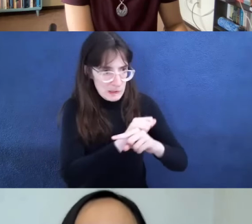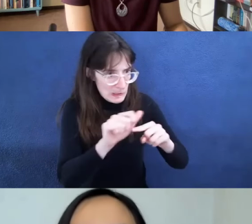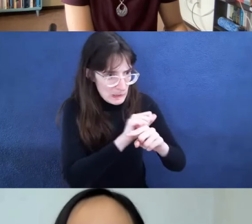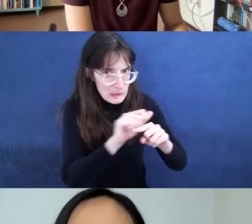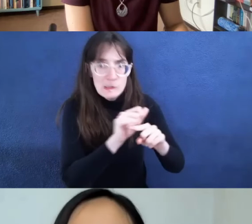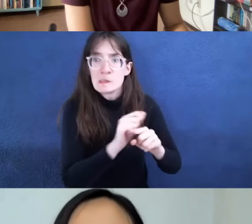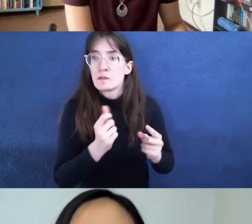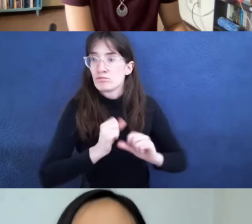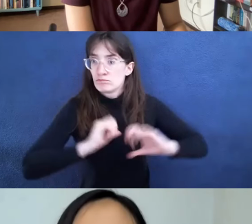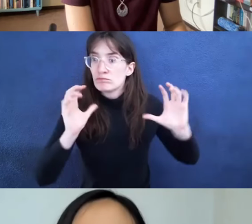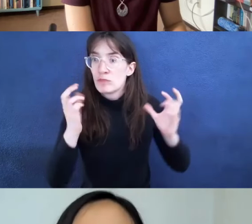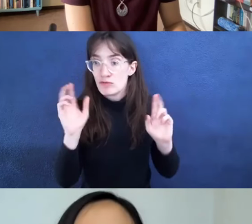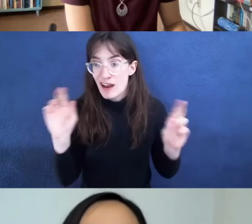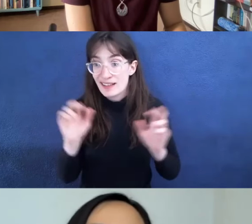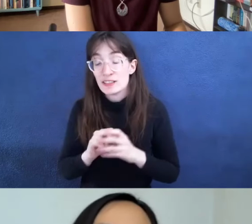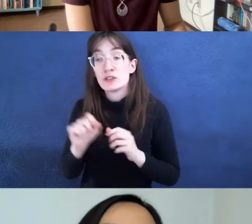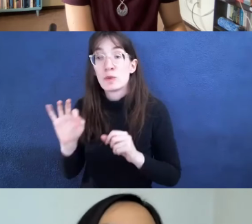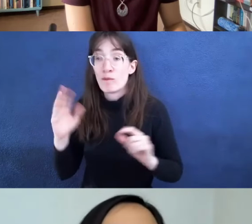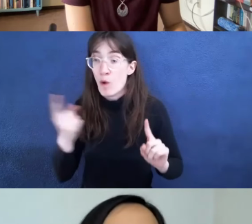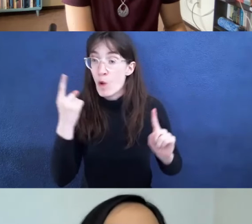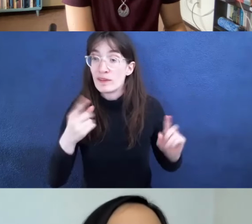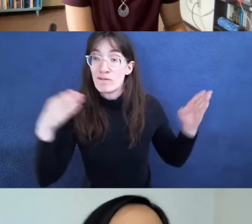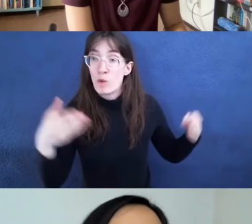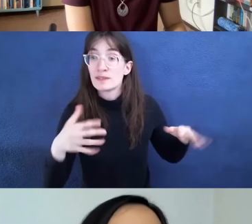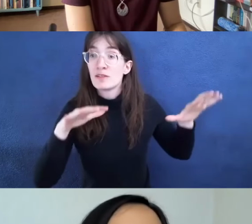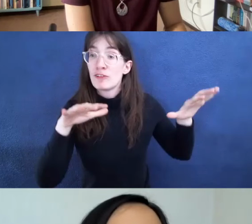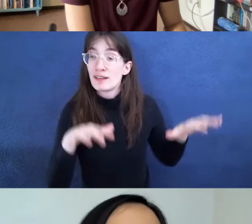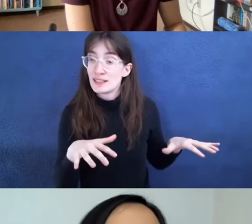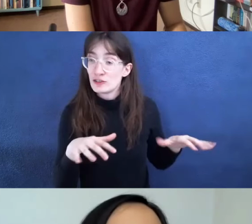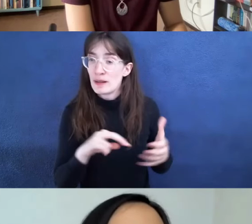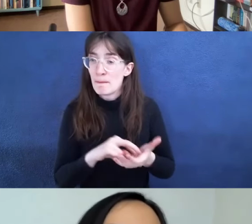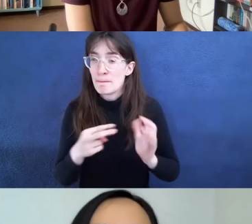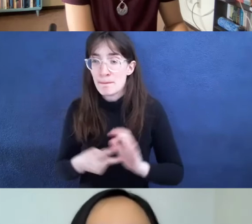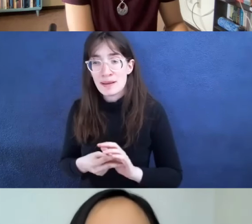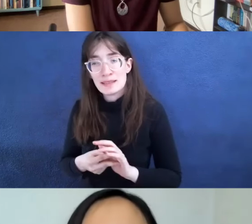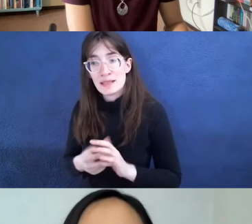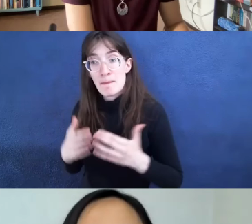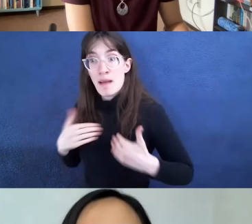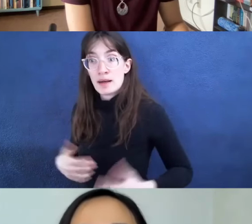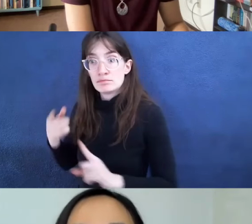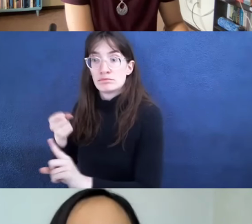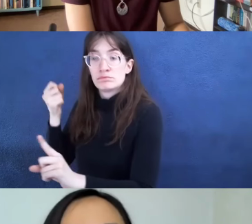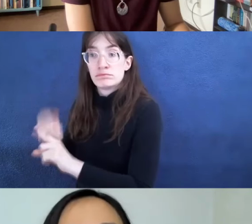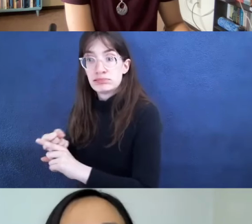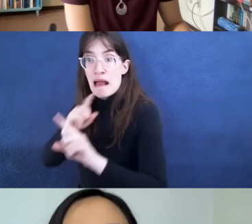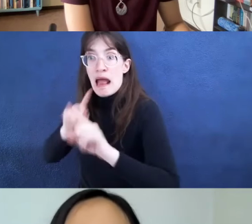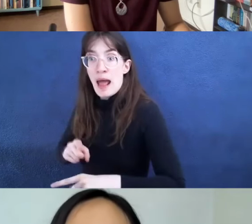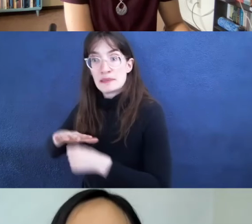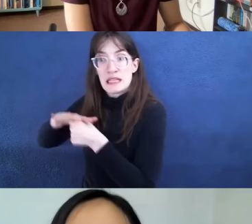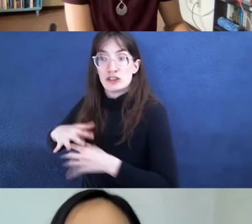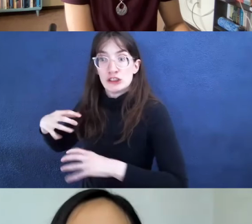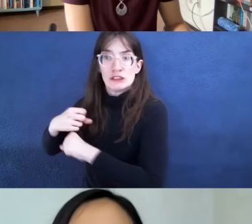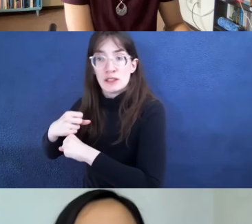only focusing on relaxation, then how will our body know to use this practice when tension